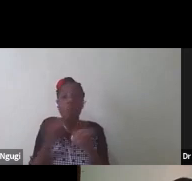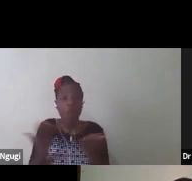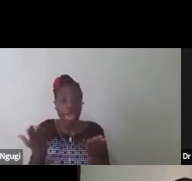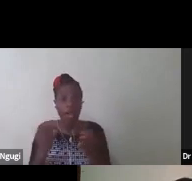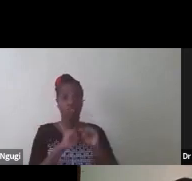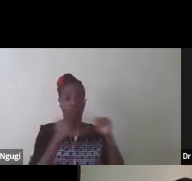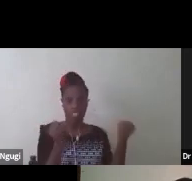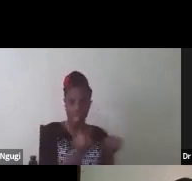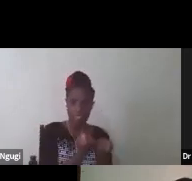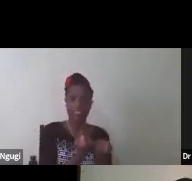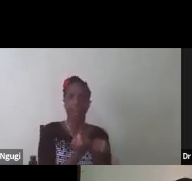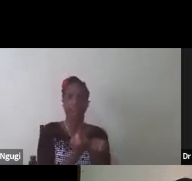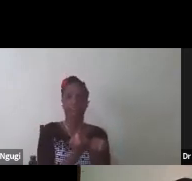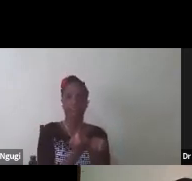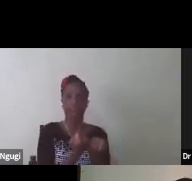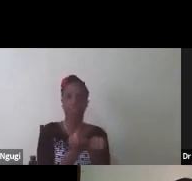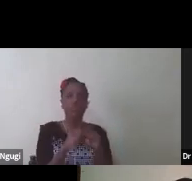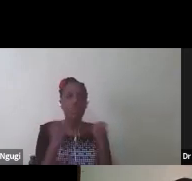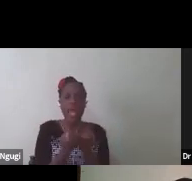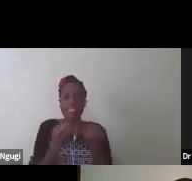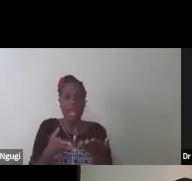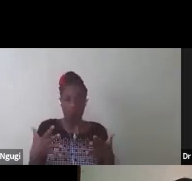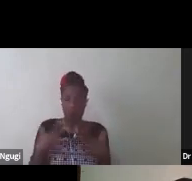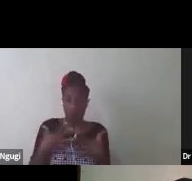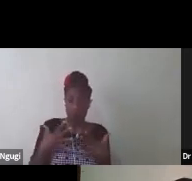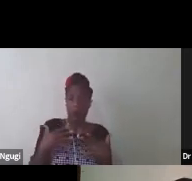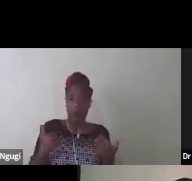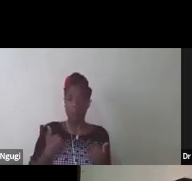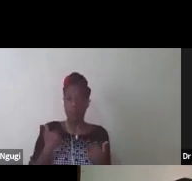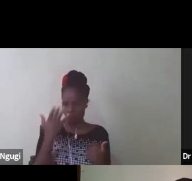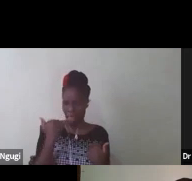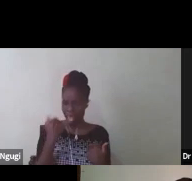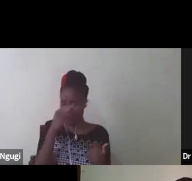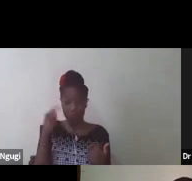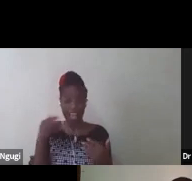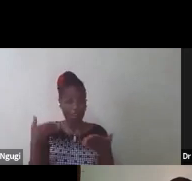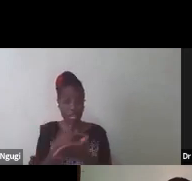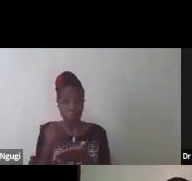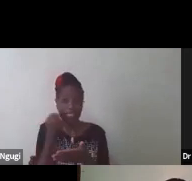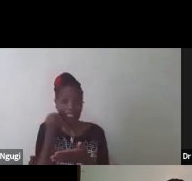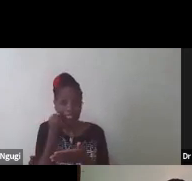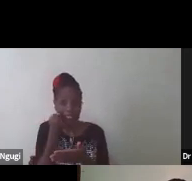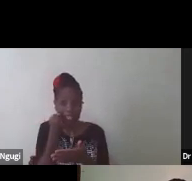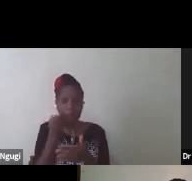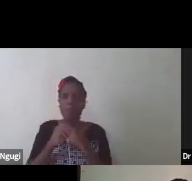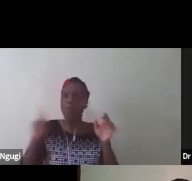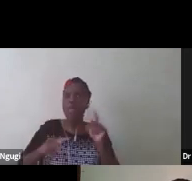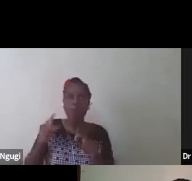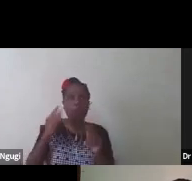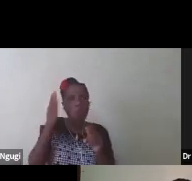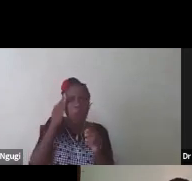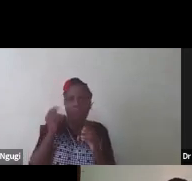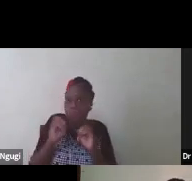society is in a state of panic because there's a new disease, there's so much unknown, there is so much fear, there's so much panic.